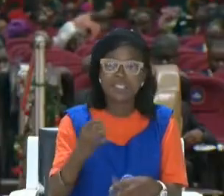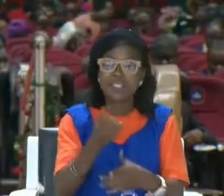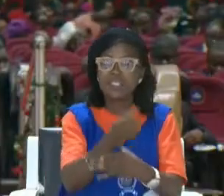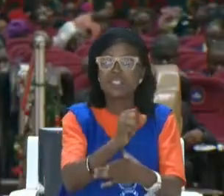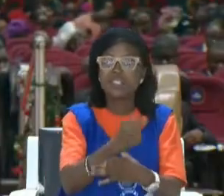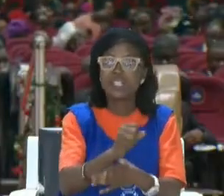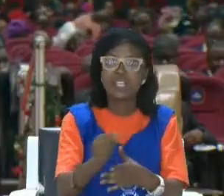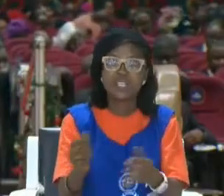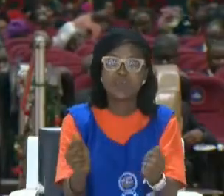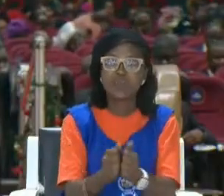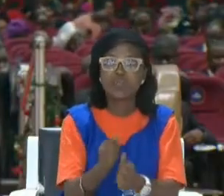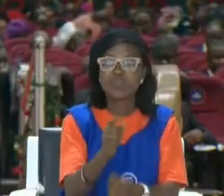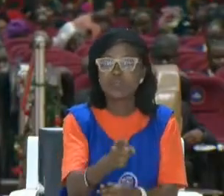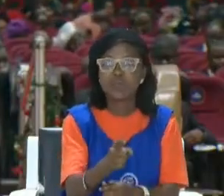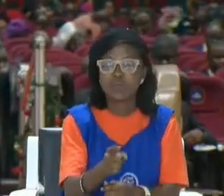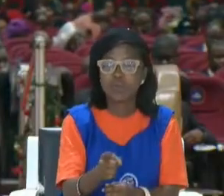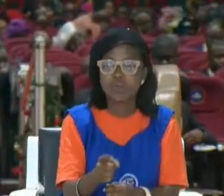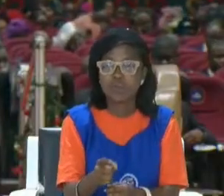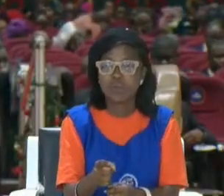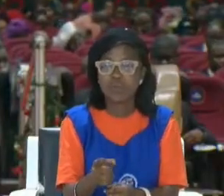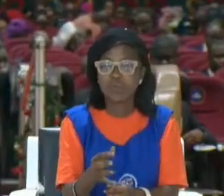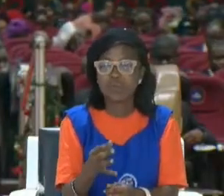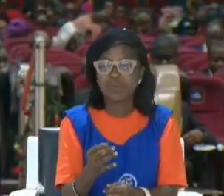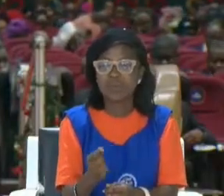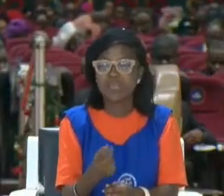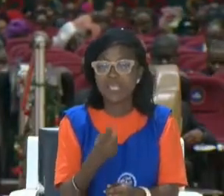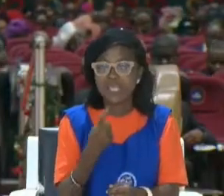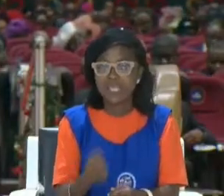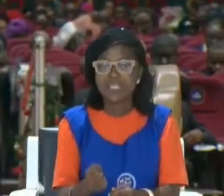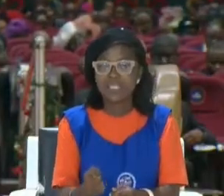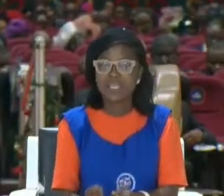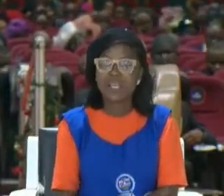you on subduing the flesh.